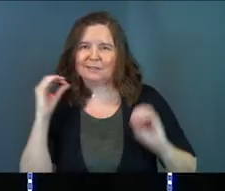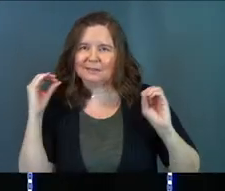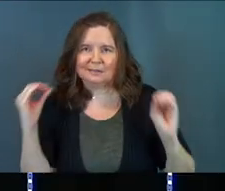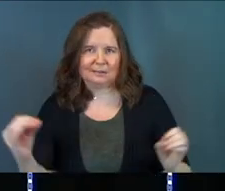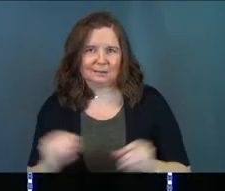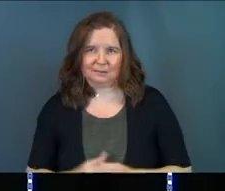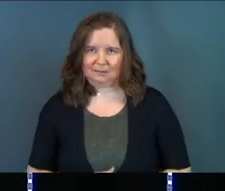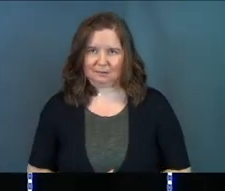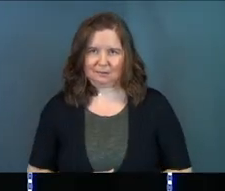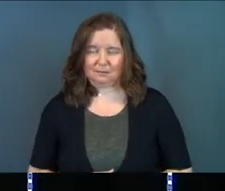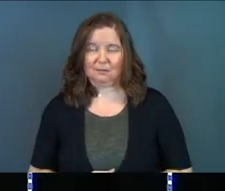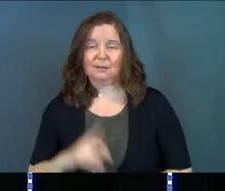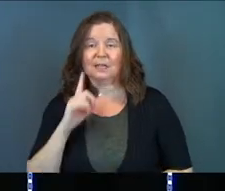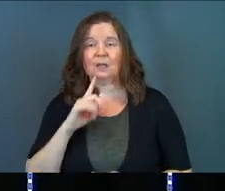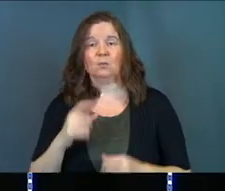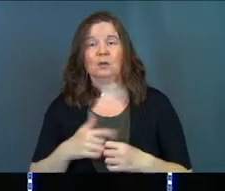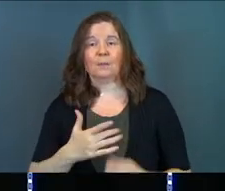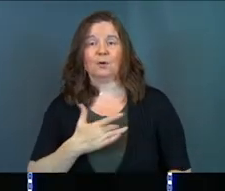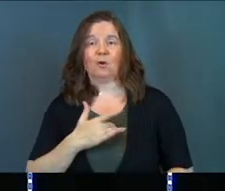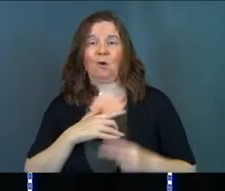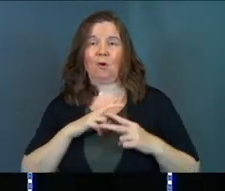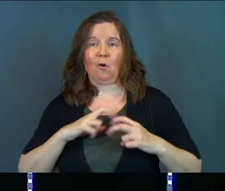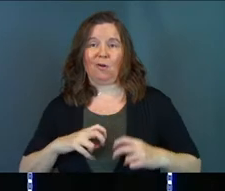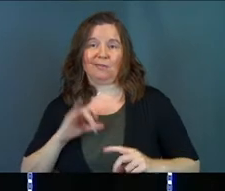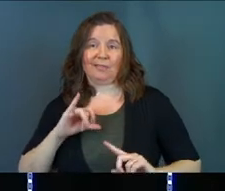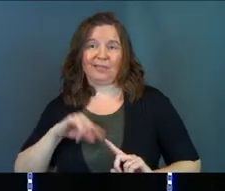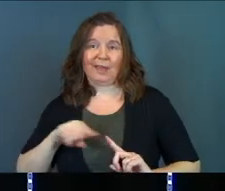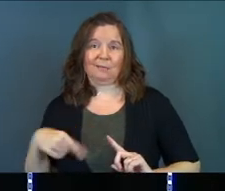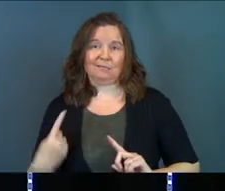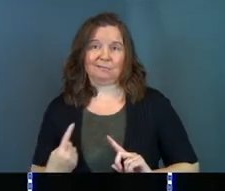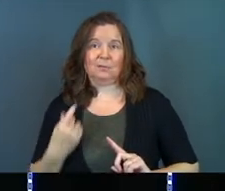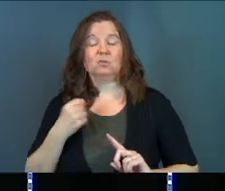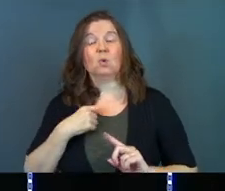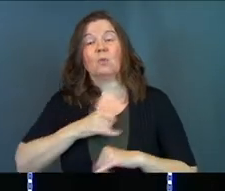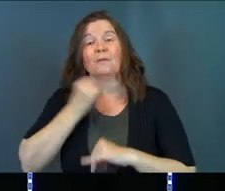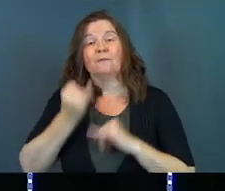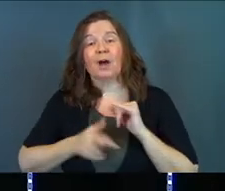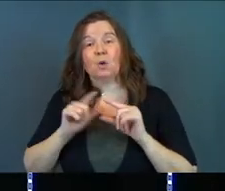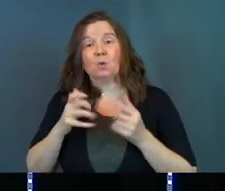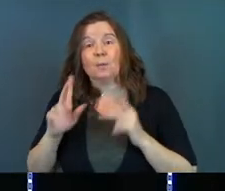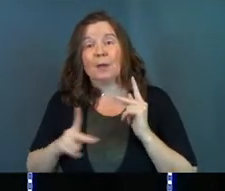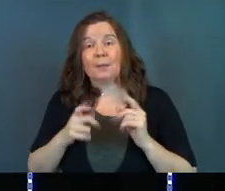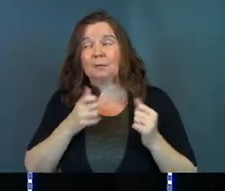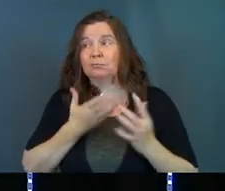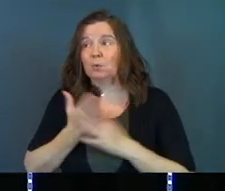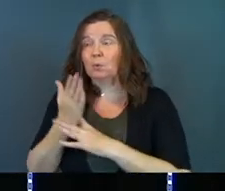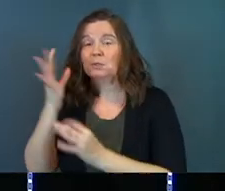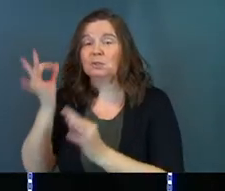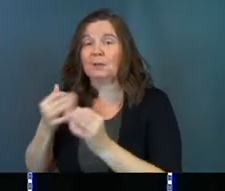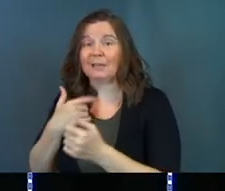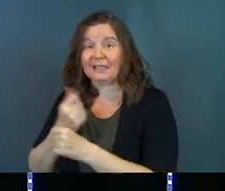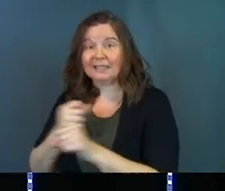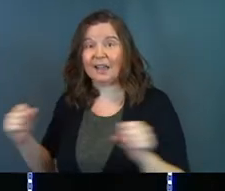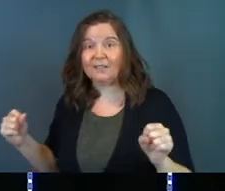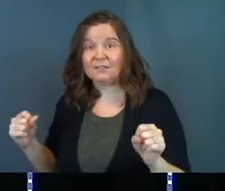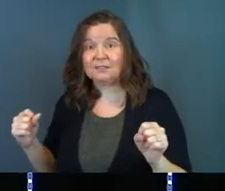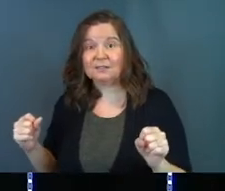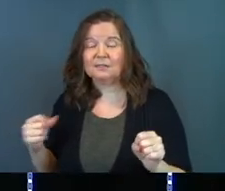at the judgment. It will come down to the heart. And so the final group of people that makes it through the judgment, they get